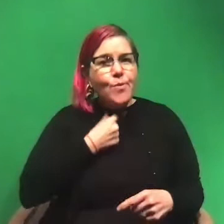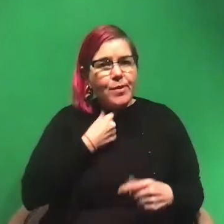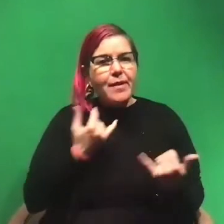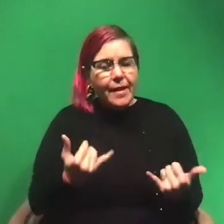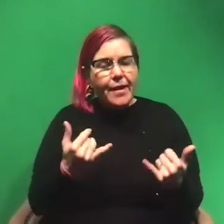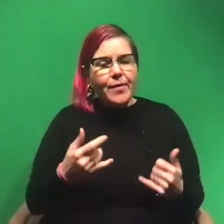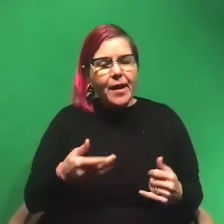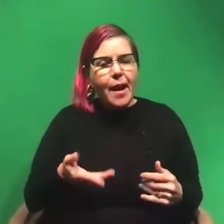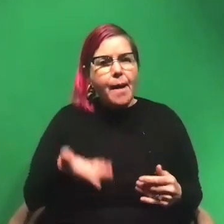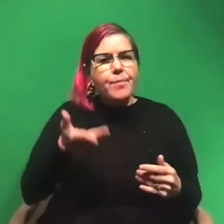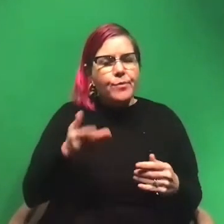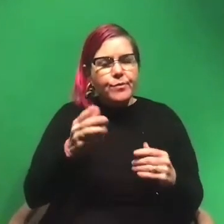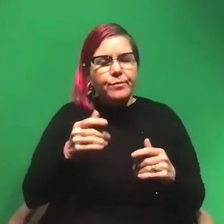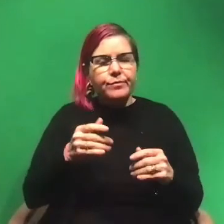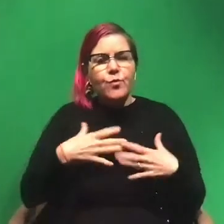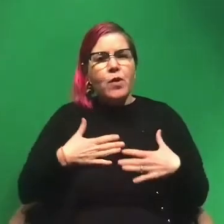respiratory tract.